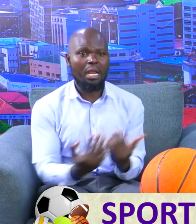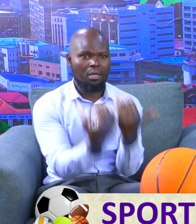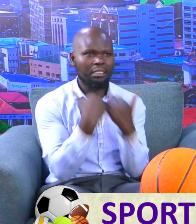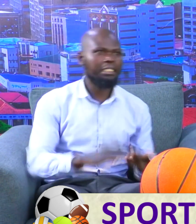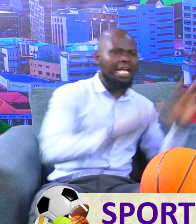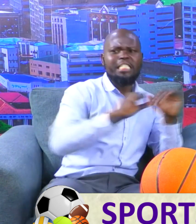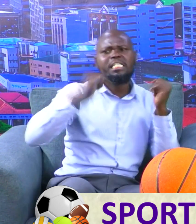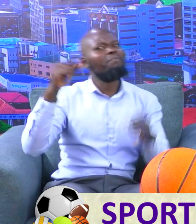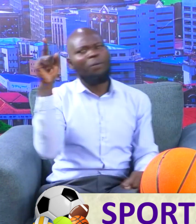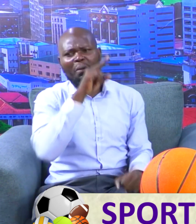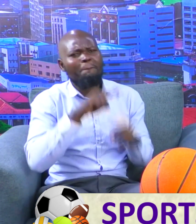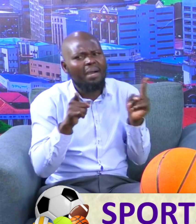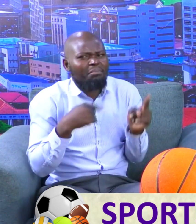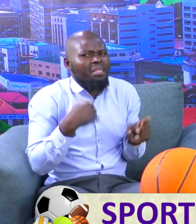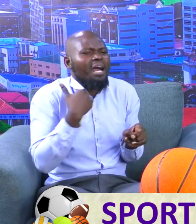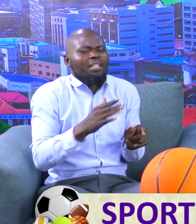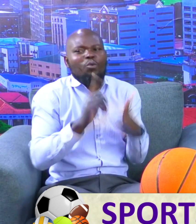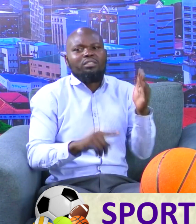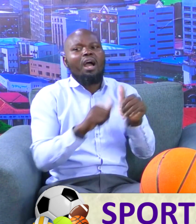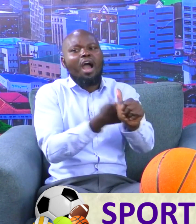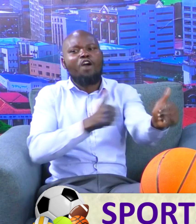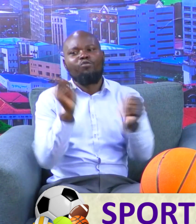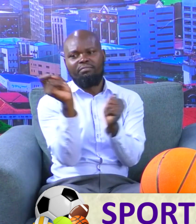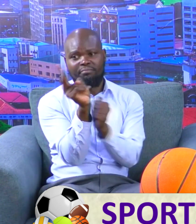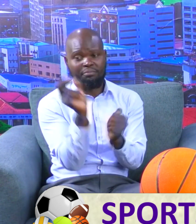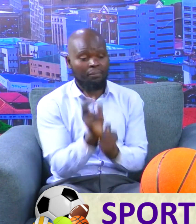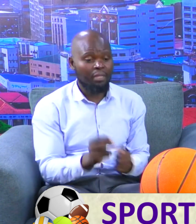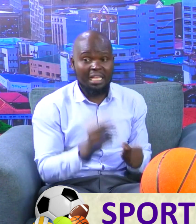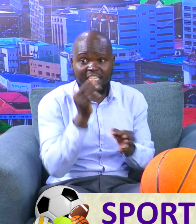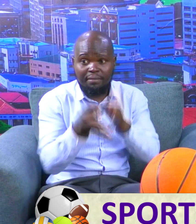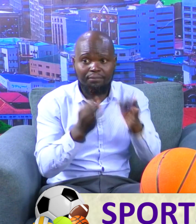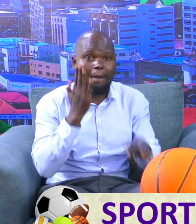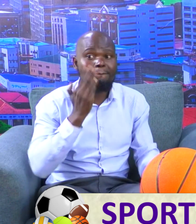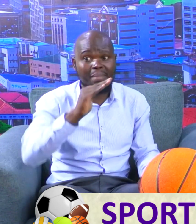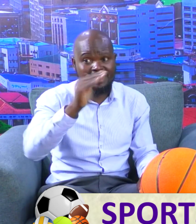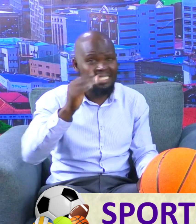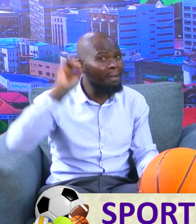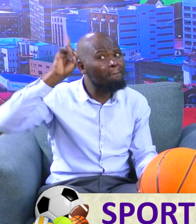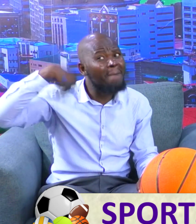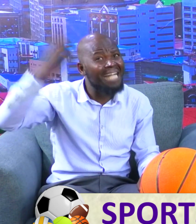we reach at that point of penalties because I really believe in our goalkeeper.